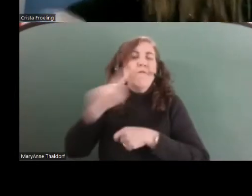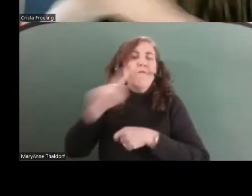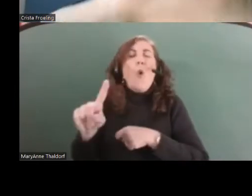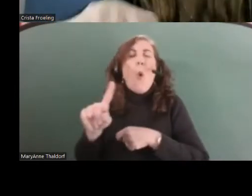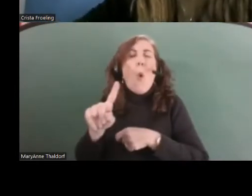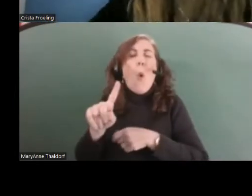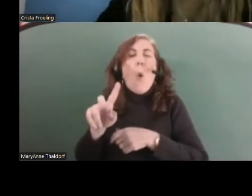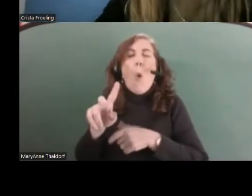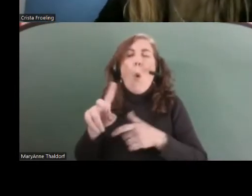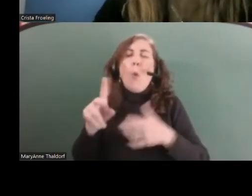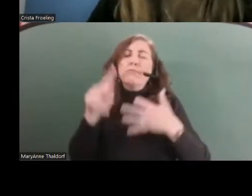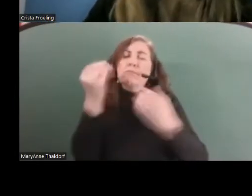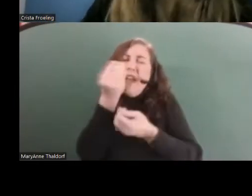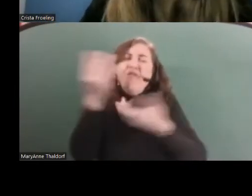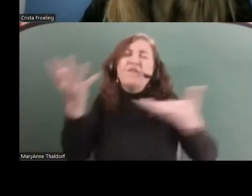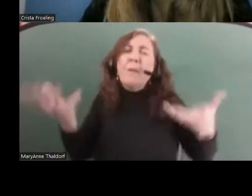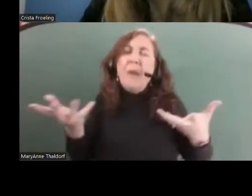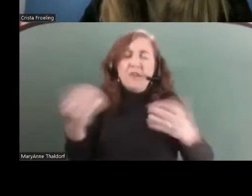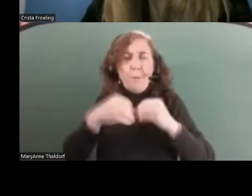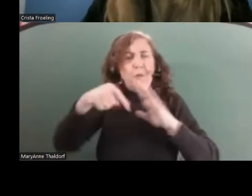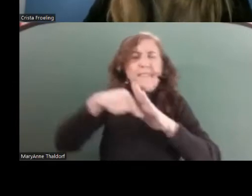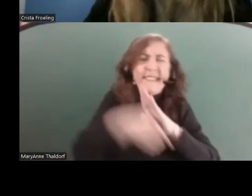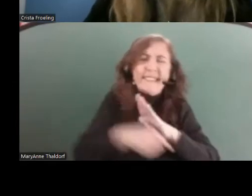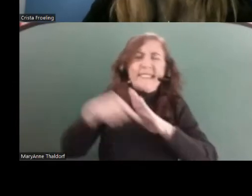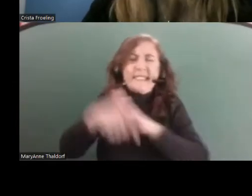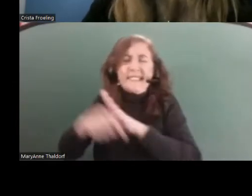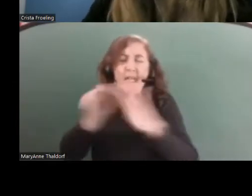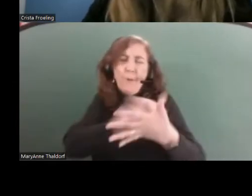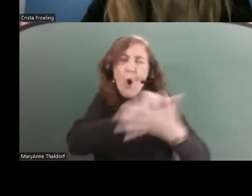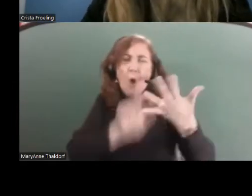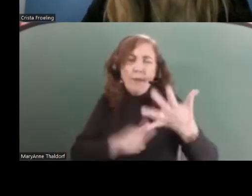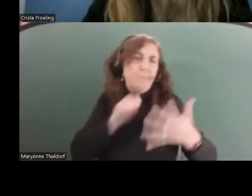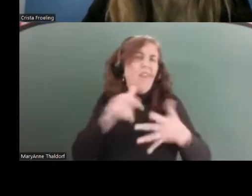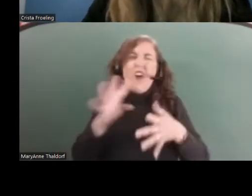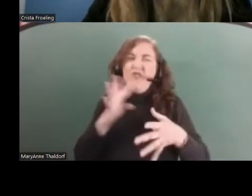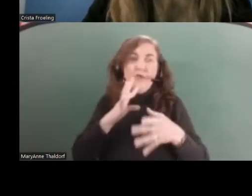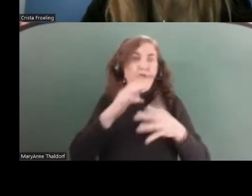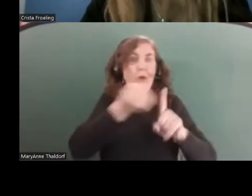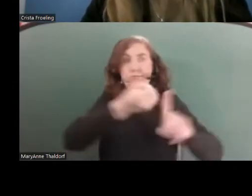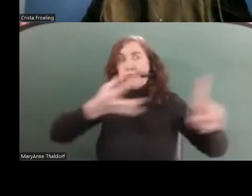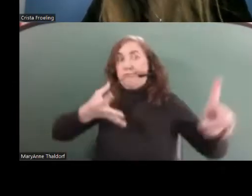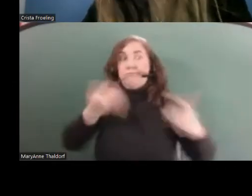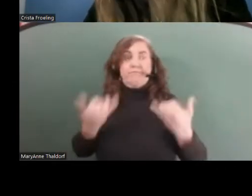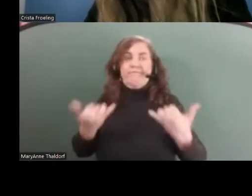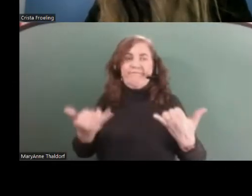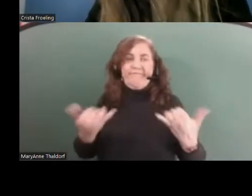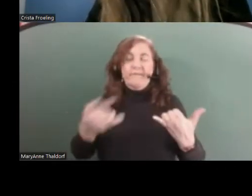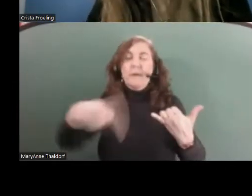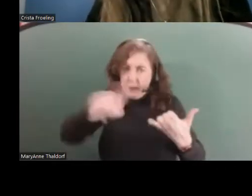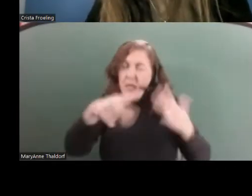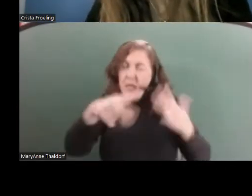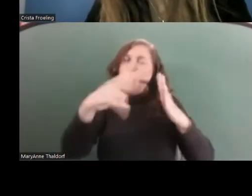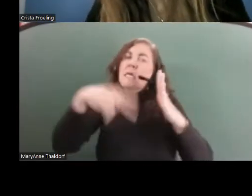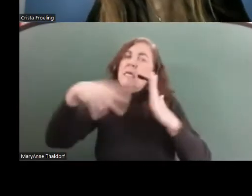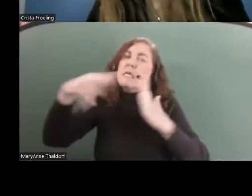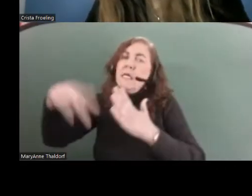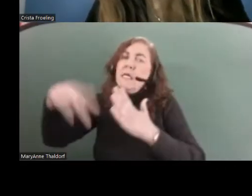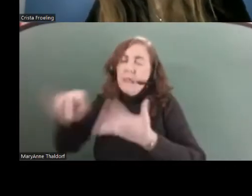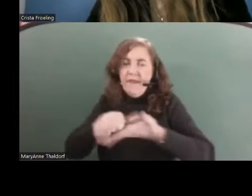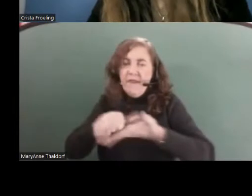more detail about CMV, Down syndrome, meningitis, ototoxicity, which